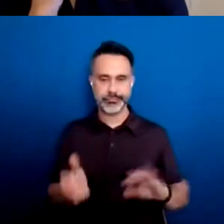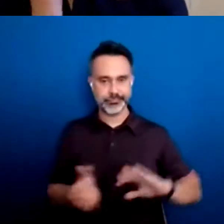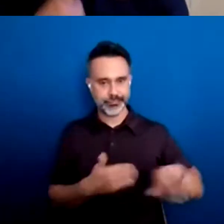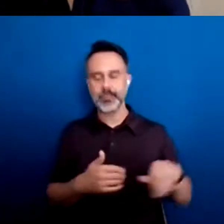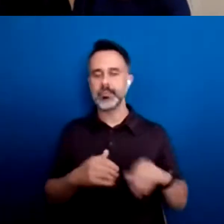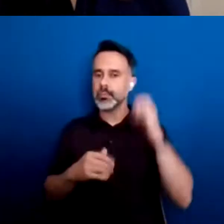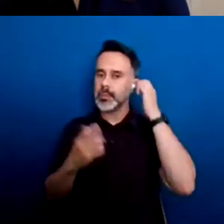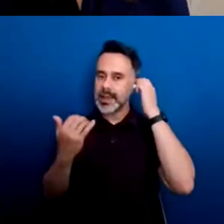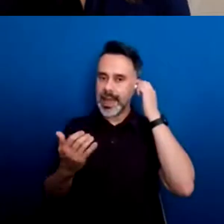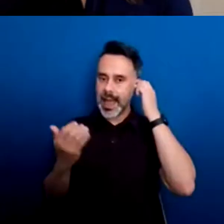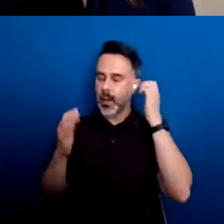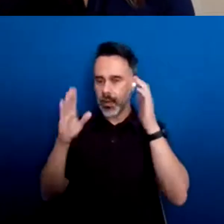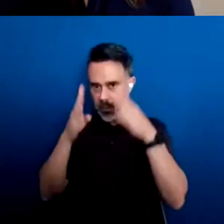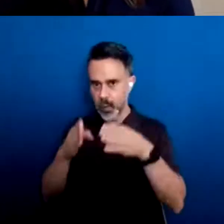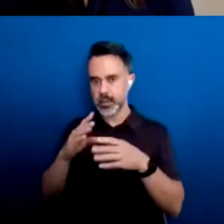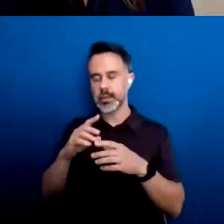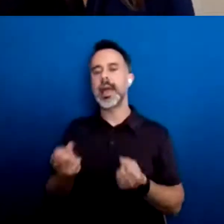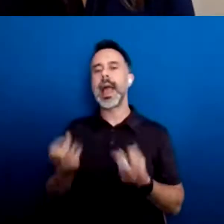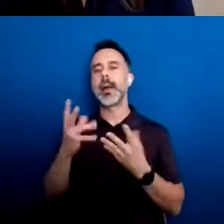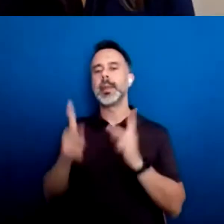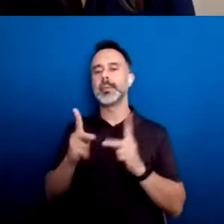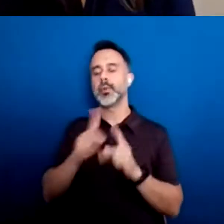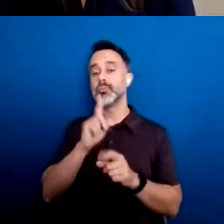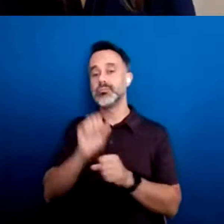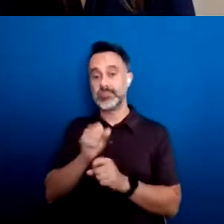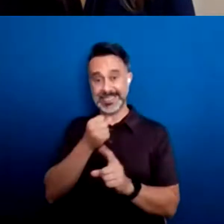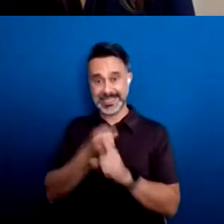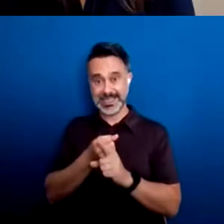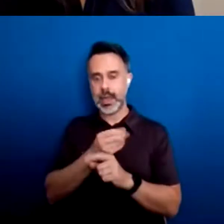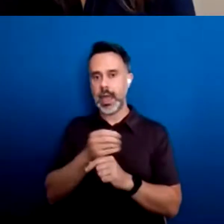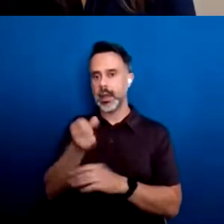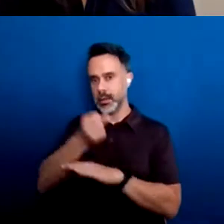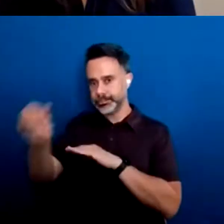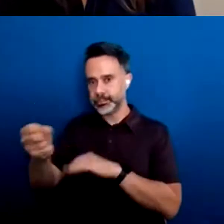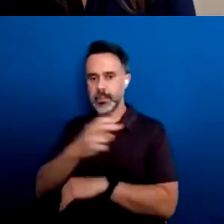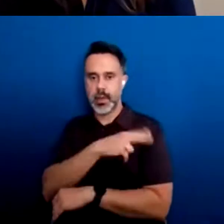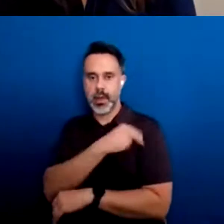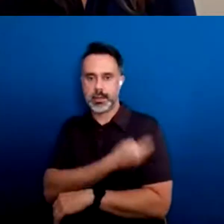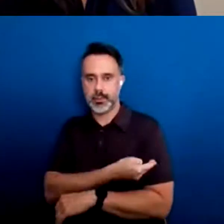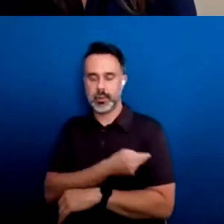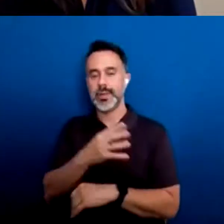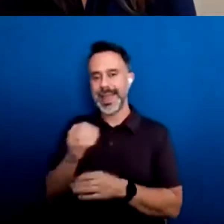hospitalized patients and fatal cases, of which there have been almost 2,000.